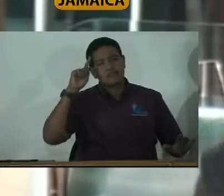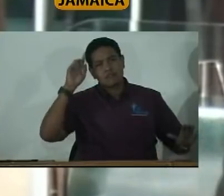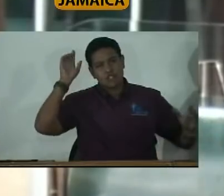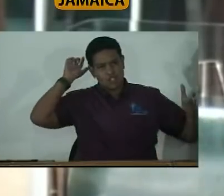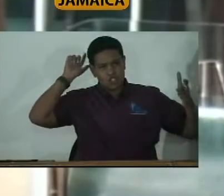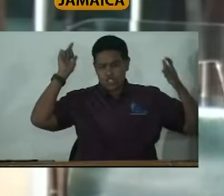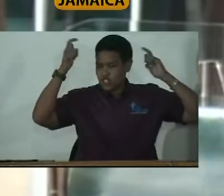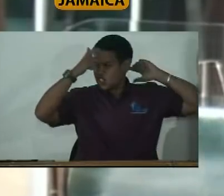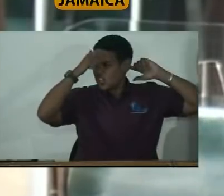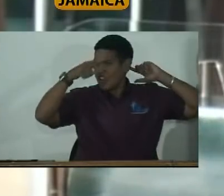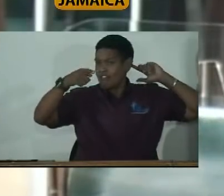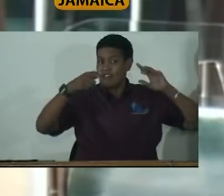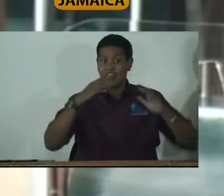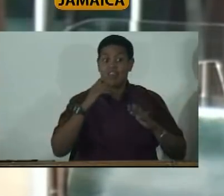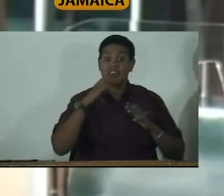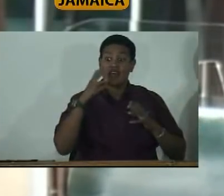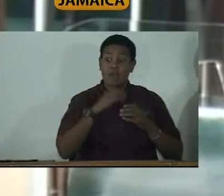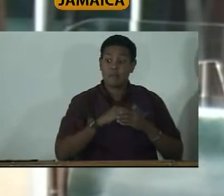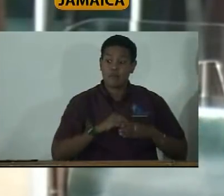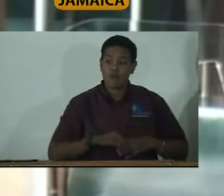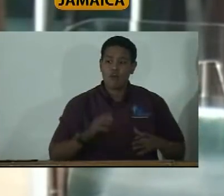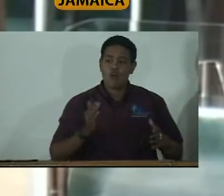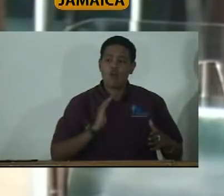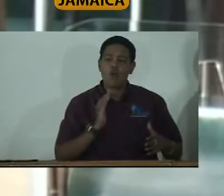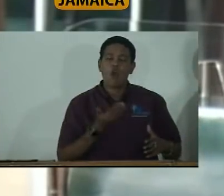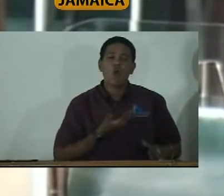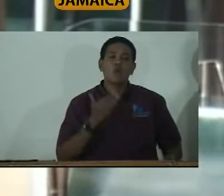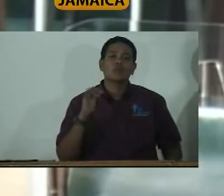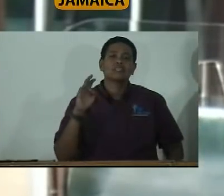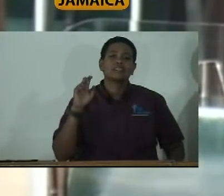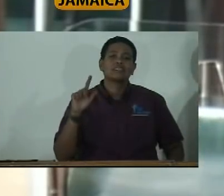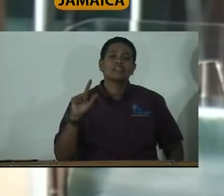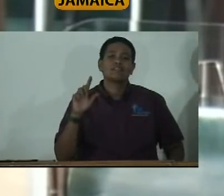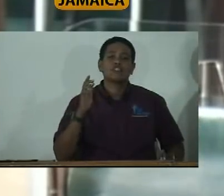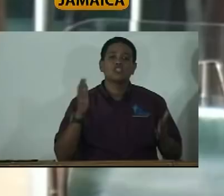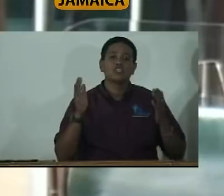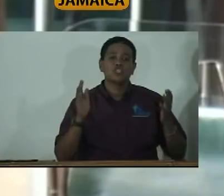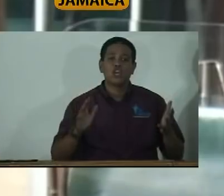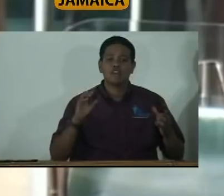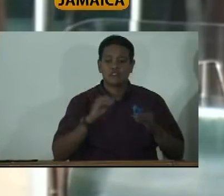shift, even amongst our civil servants.